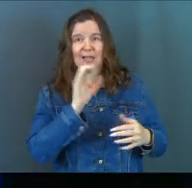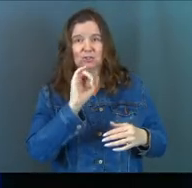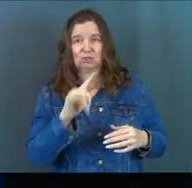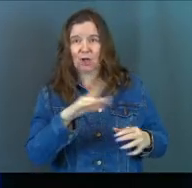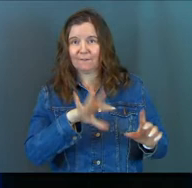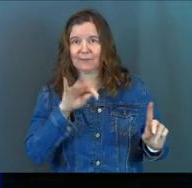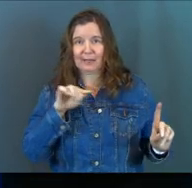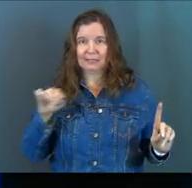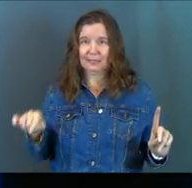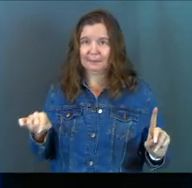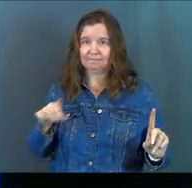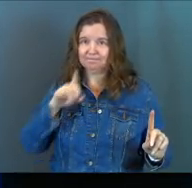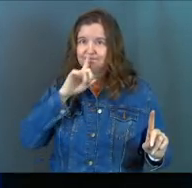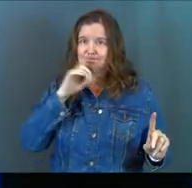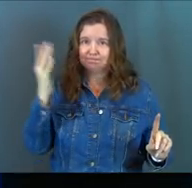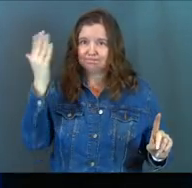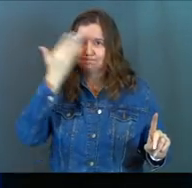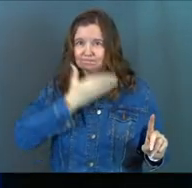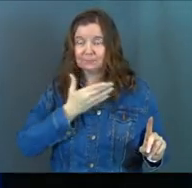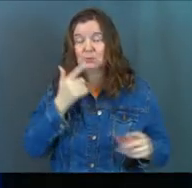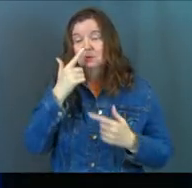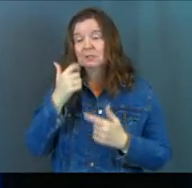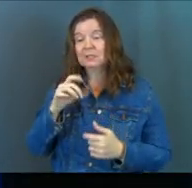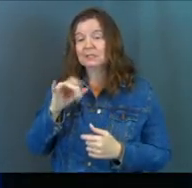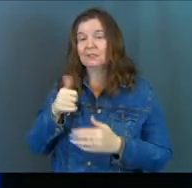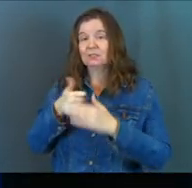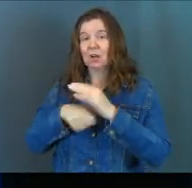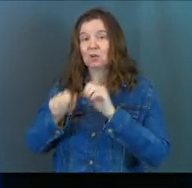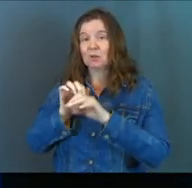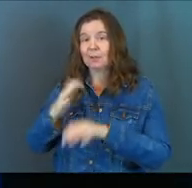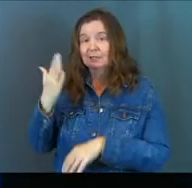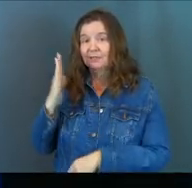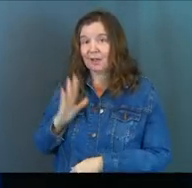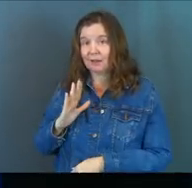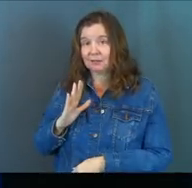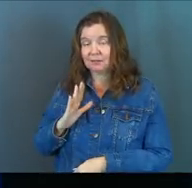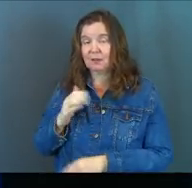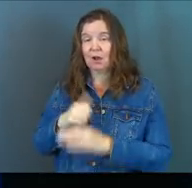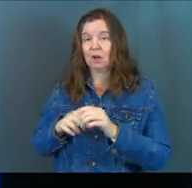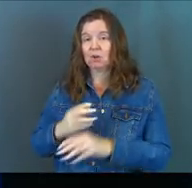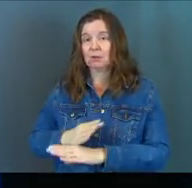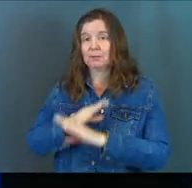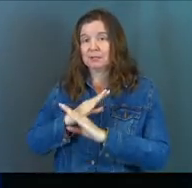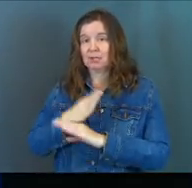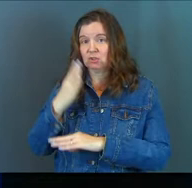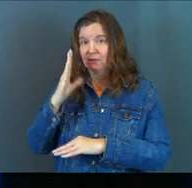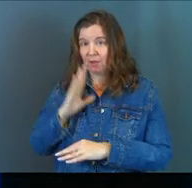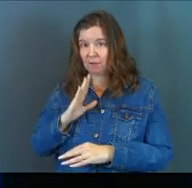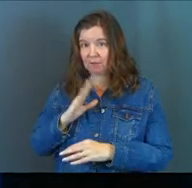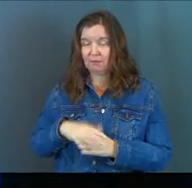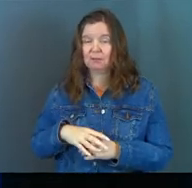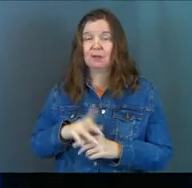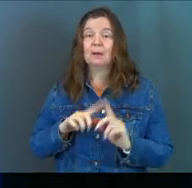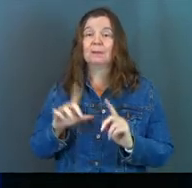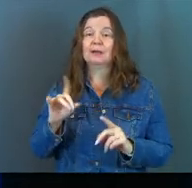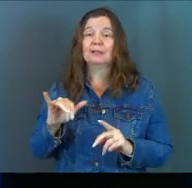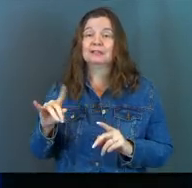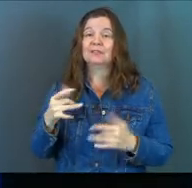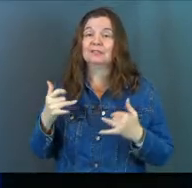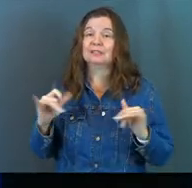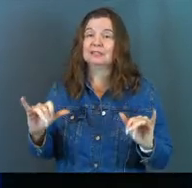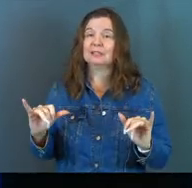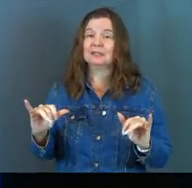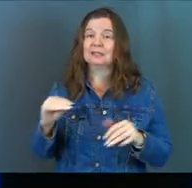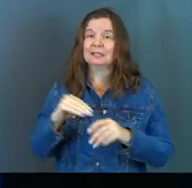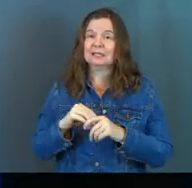Saul find him. It's interesting. David is under the blessing of God, under the protection of God, but David is